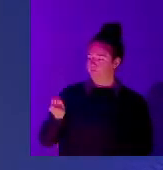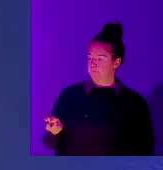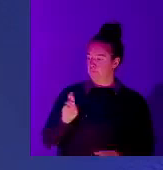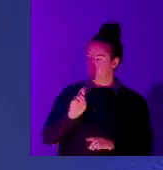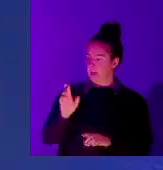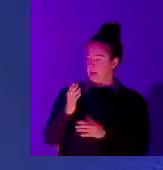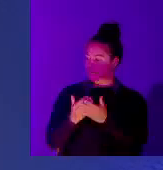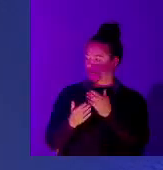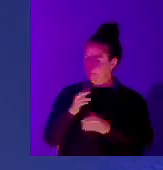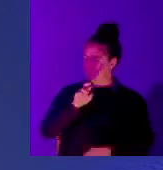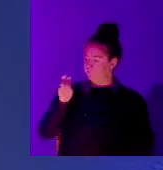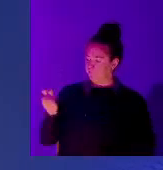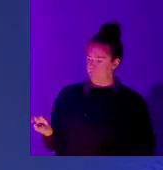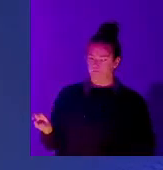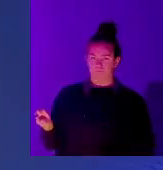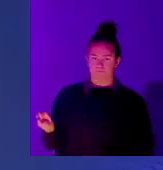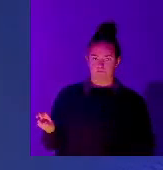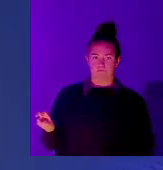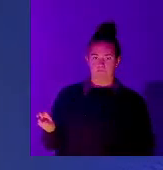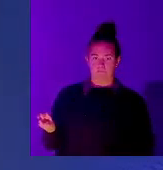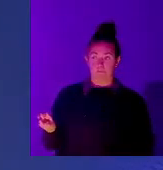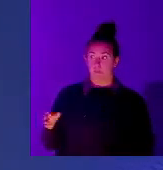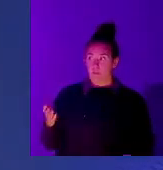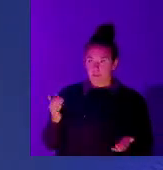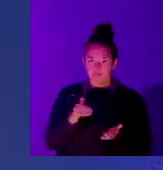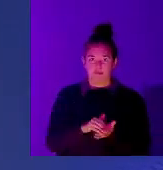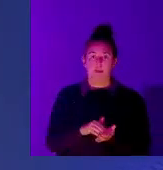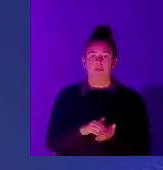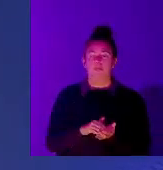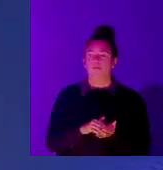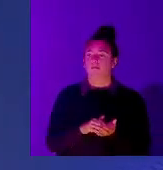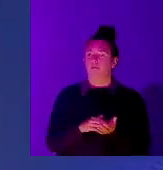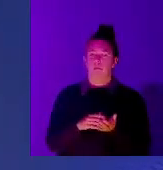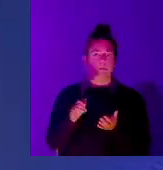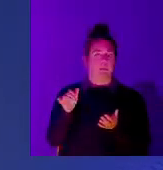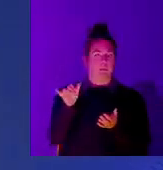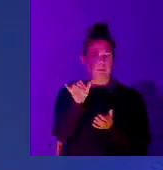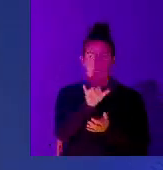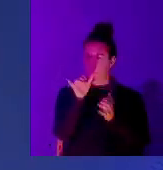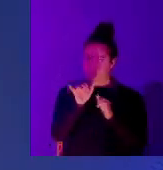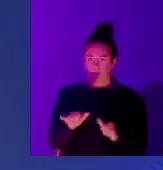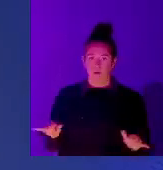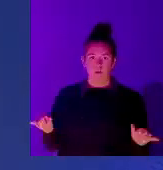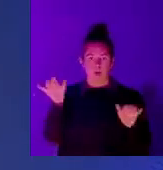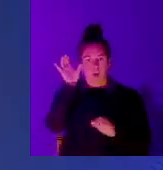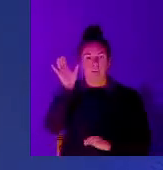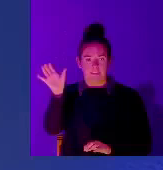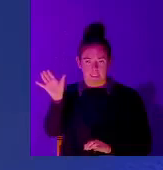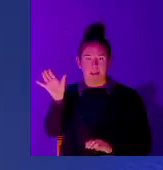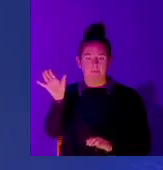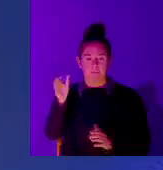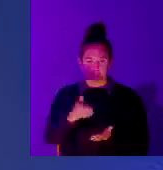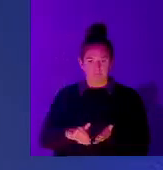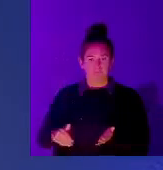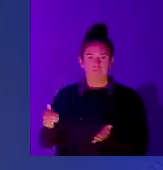Again, repeated concepts by the power of his word for the glory of